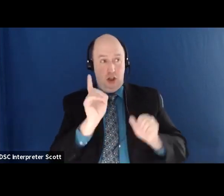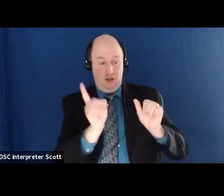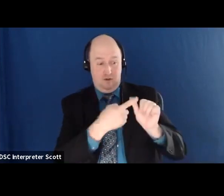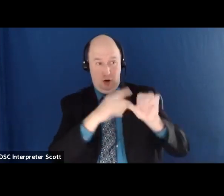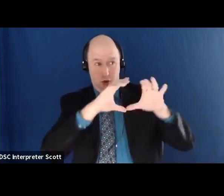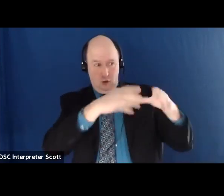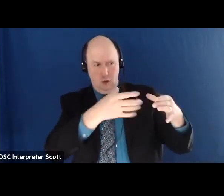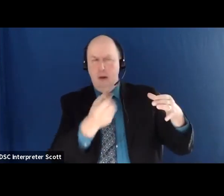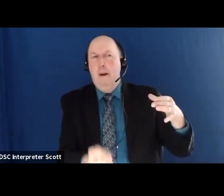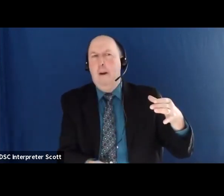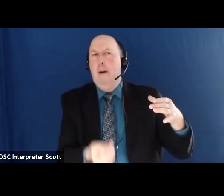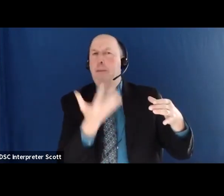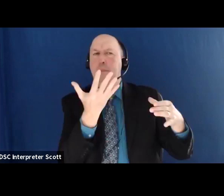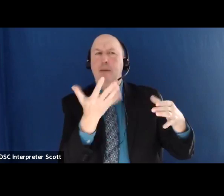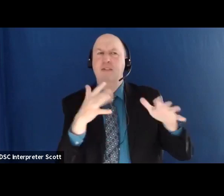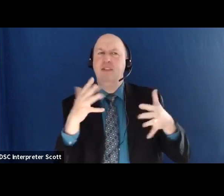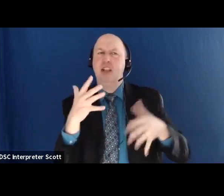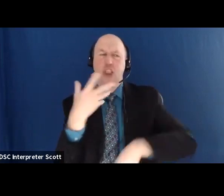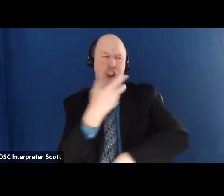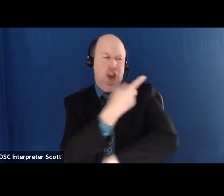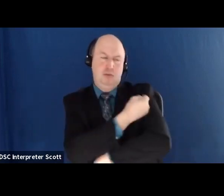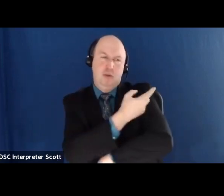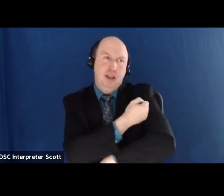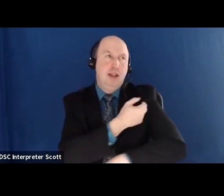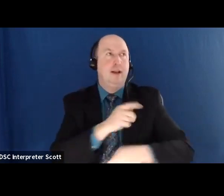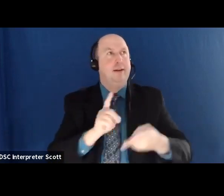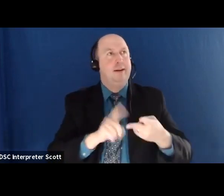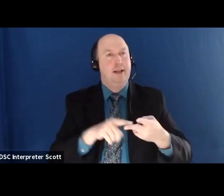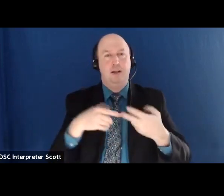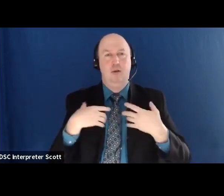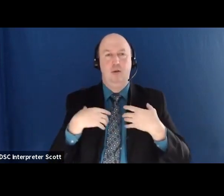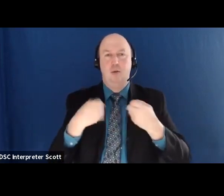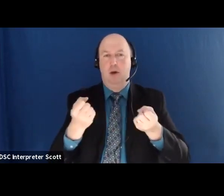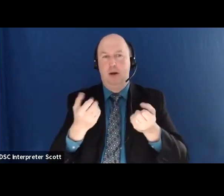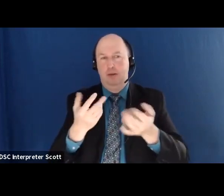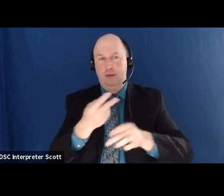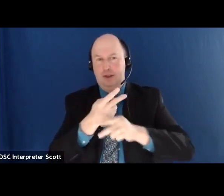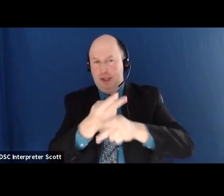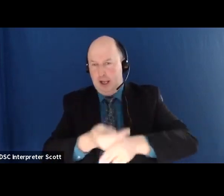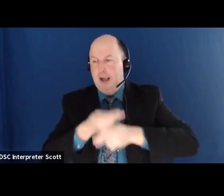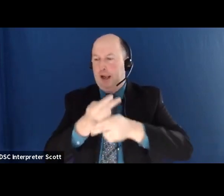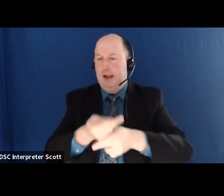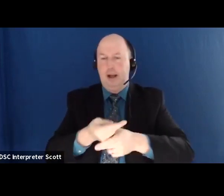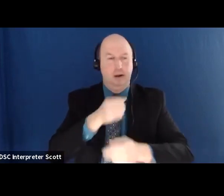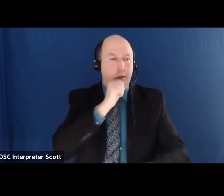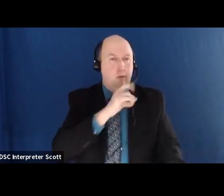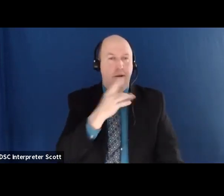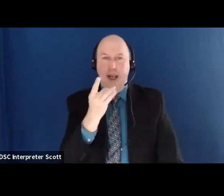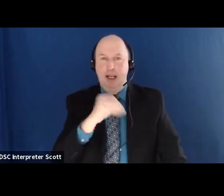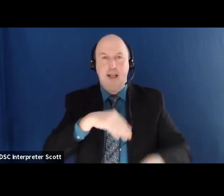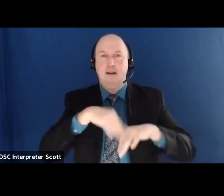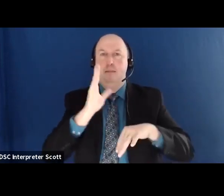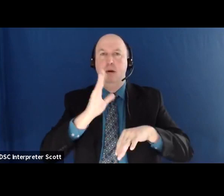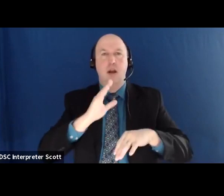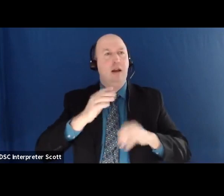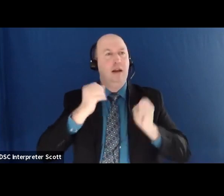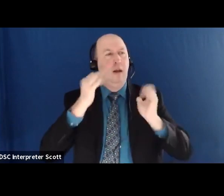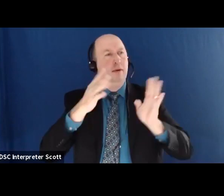already received their vaccine doses? Either the healthcare providers or that 80 and up. What are we looking like for